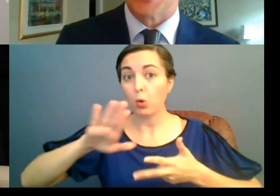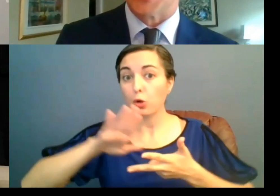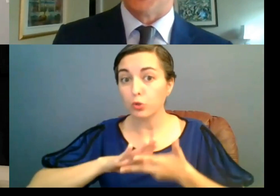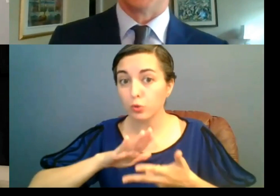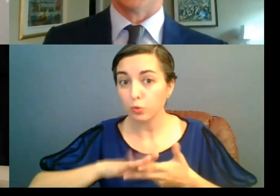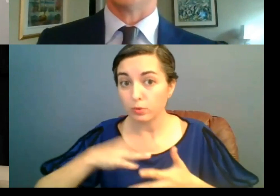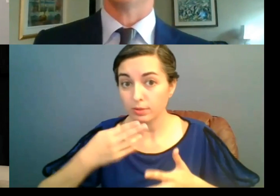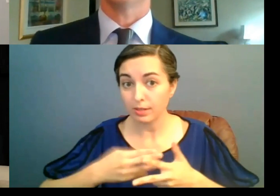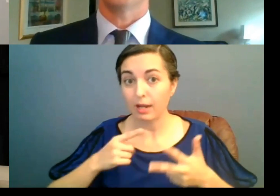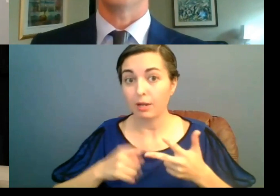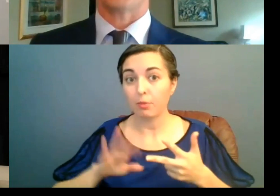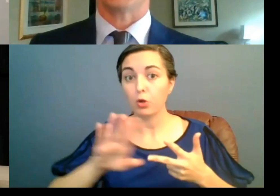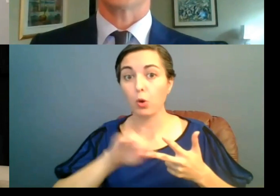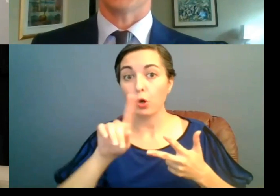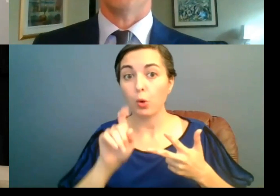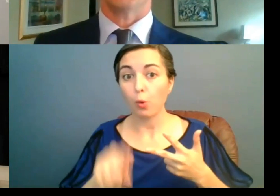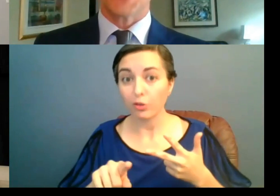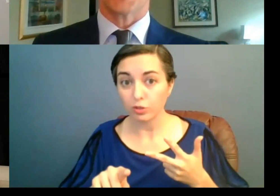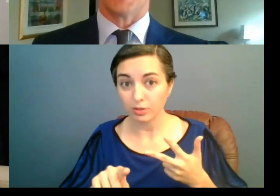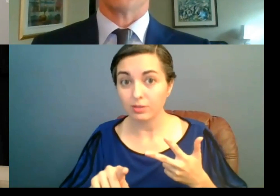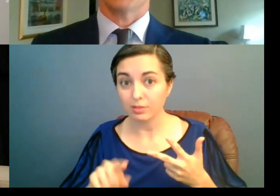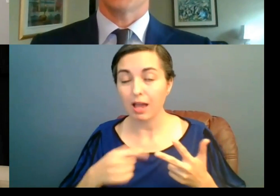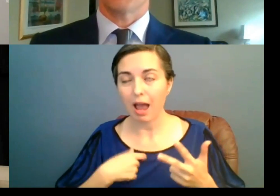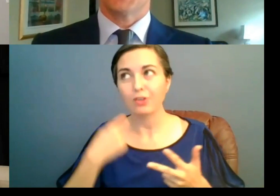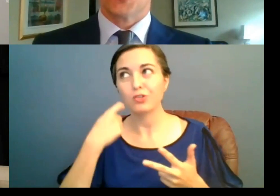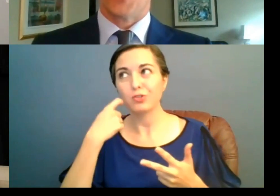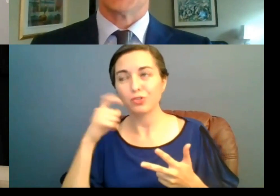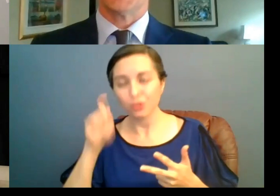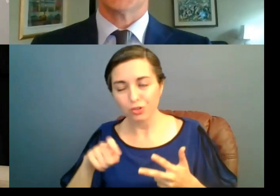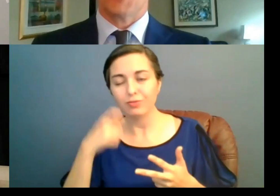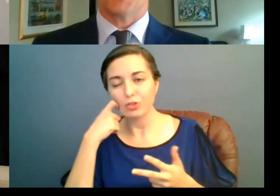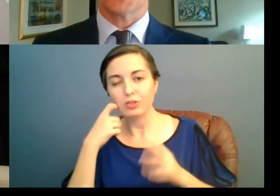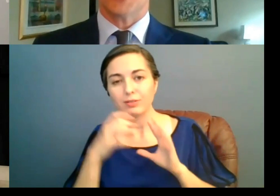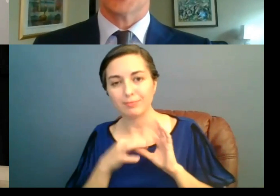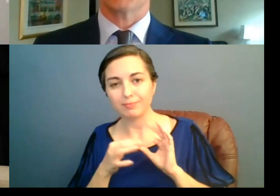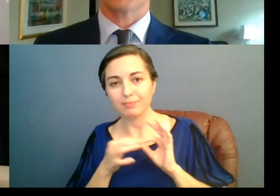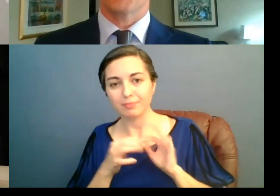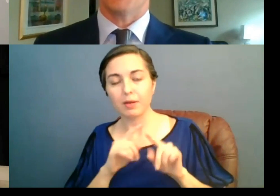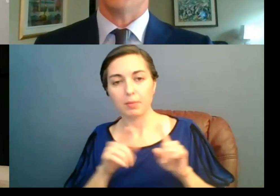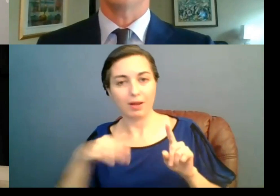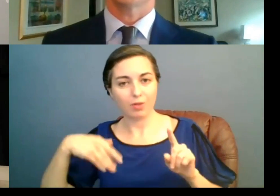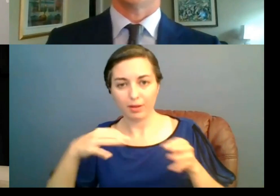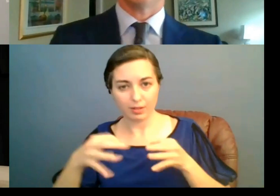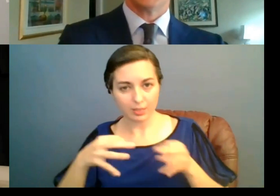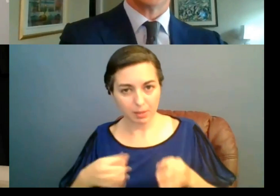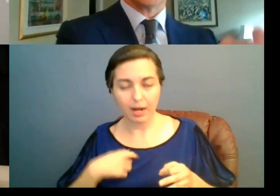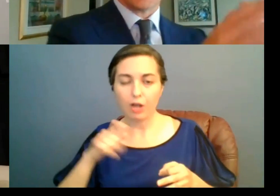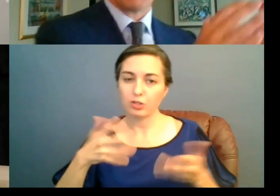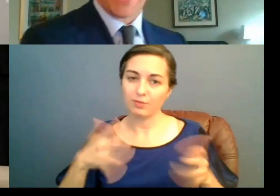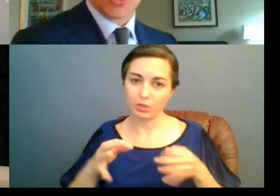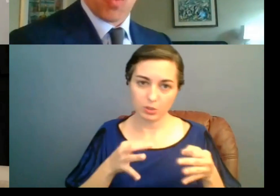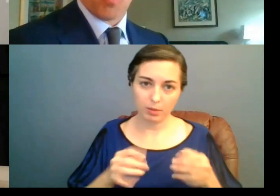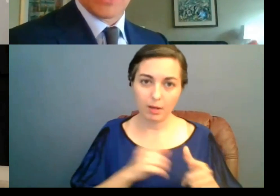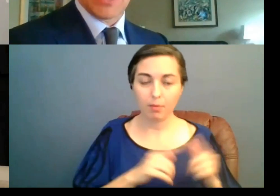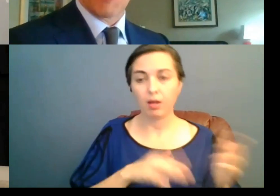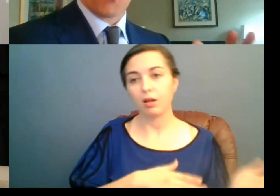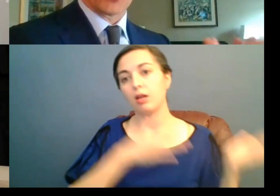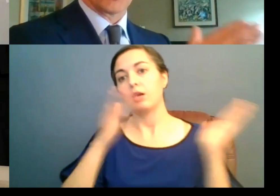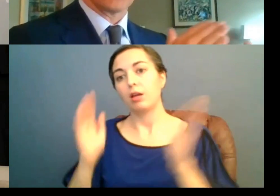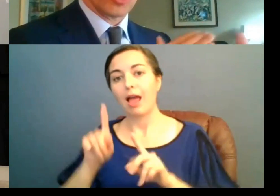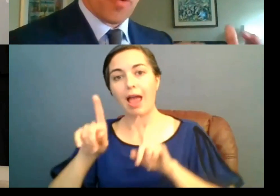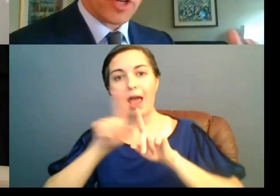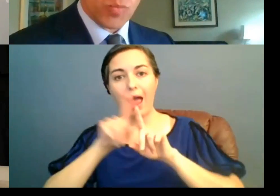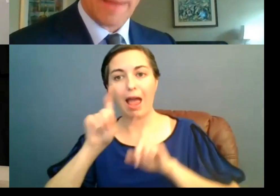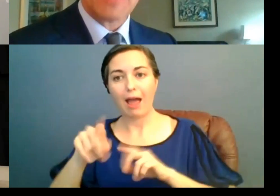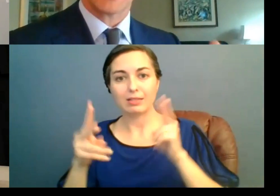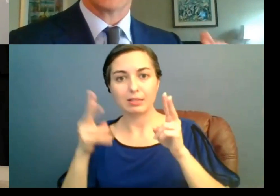your questions. I should have said it 5 minutes ago, but that's okay. Put your questions and we will start to go through them. I want to jump back to what we did